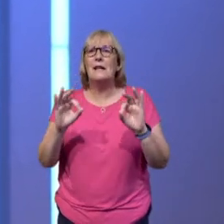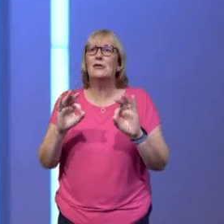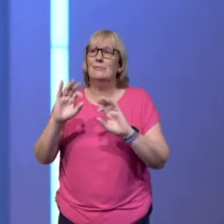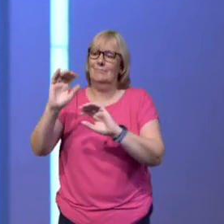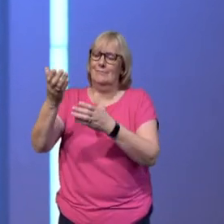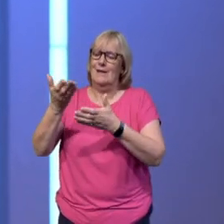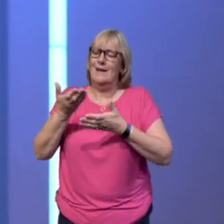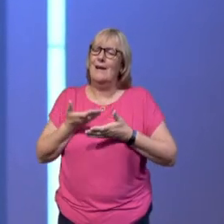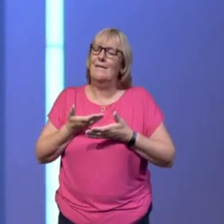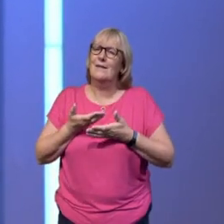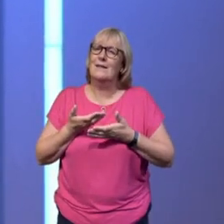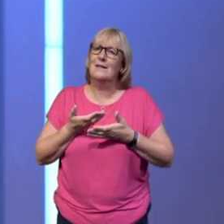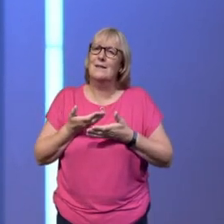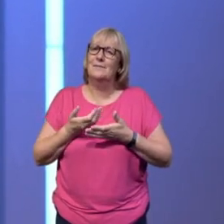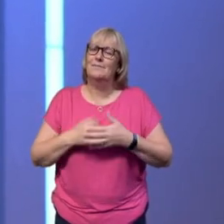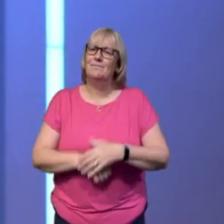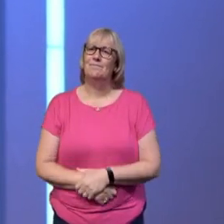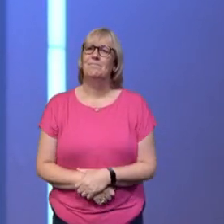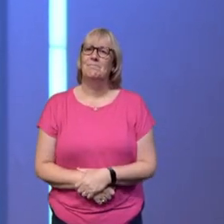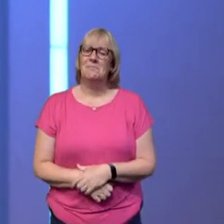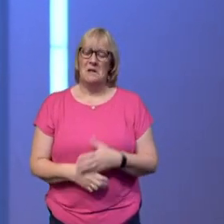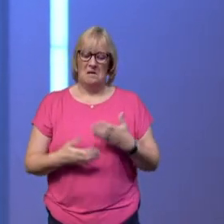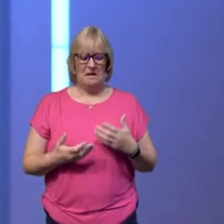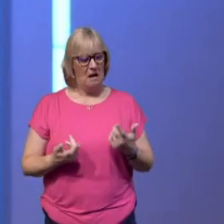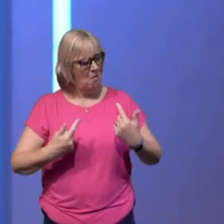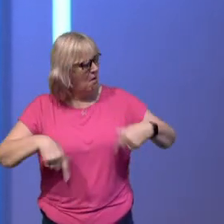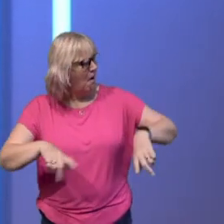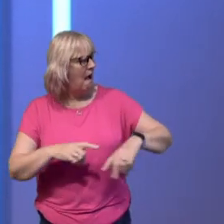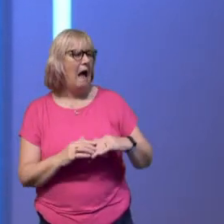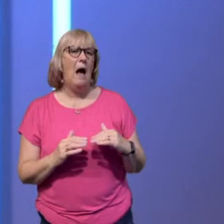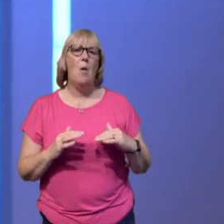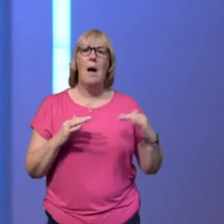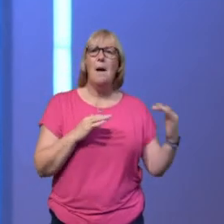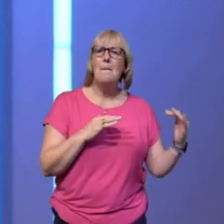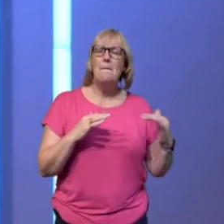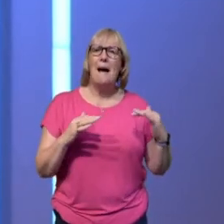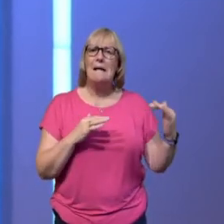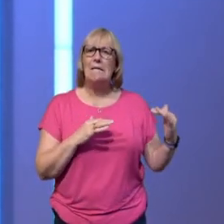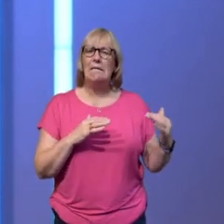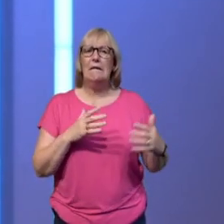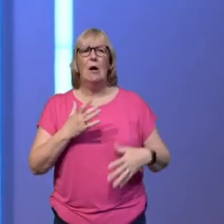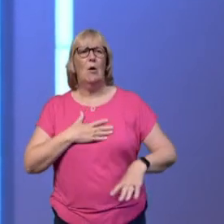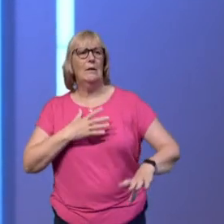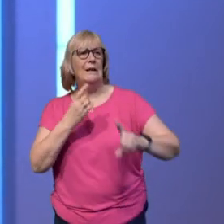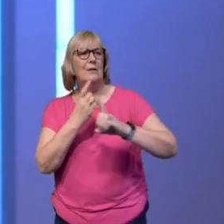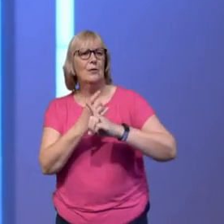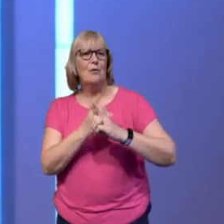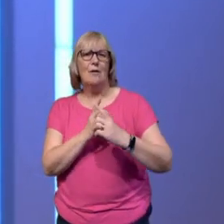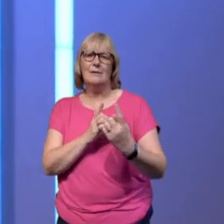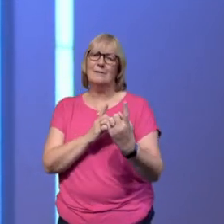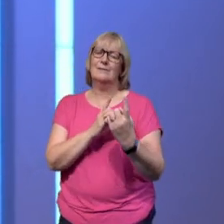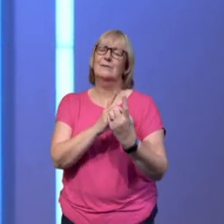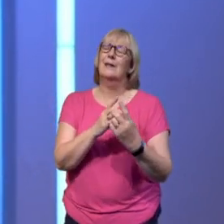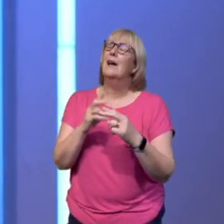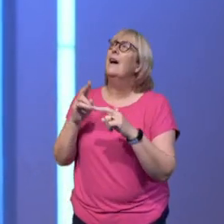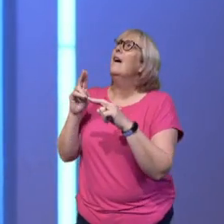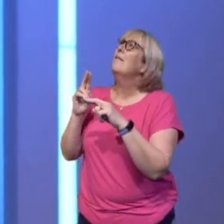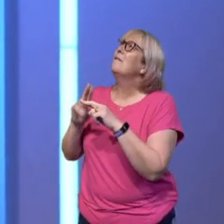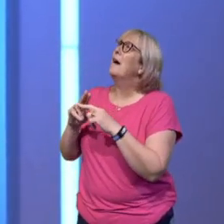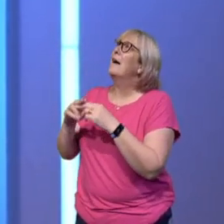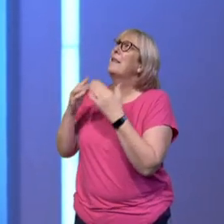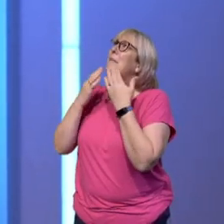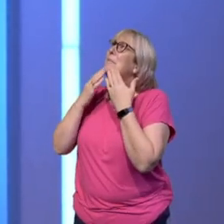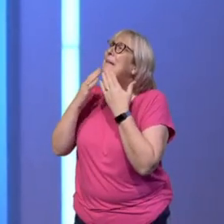But a moment now to think about the battle we're in, or maybe the need to speak to someone. Oh, Father, please help